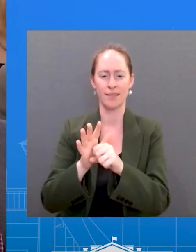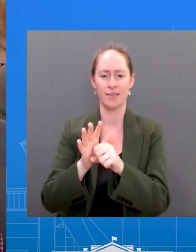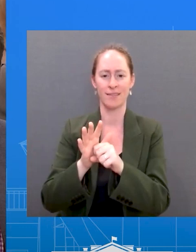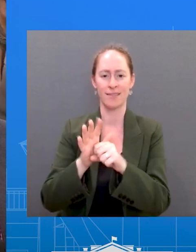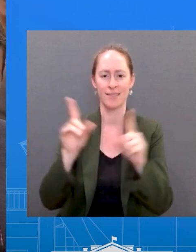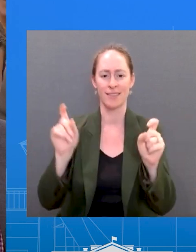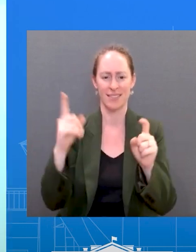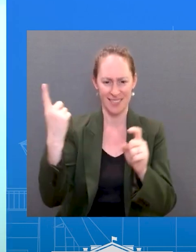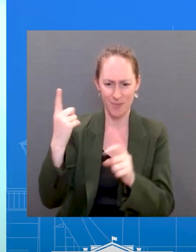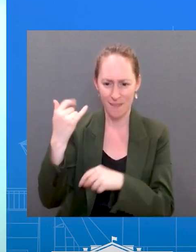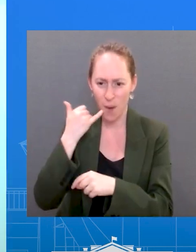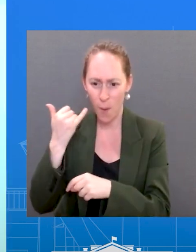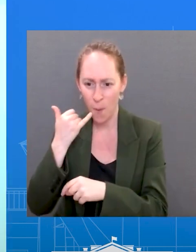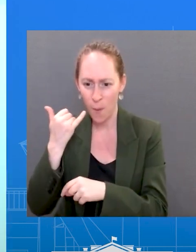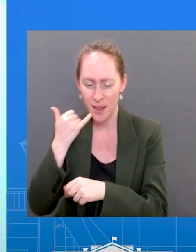What is that? Was that BTS?